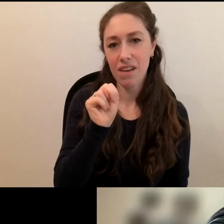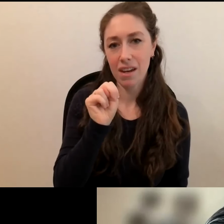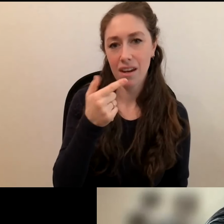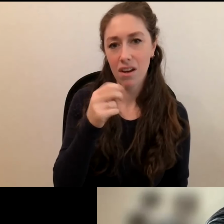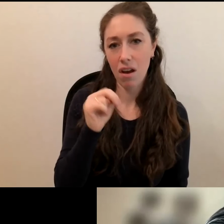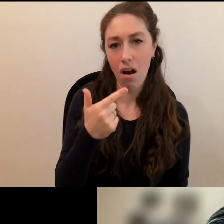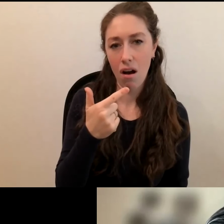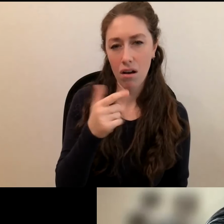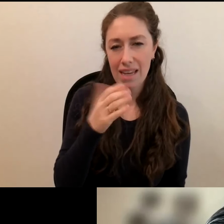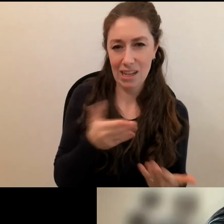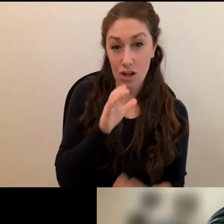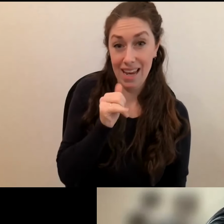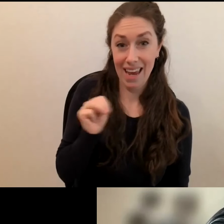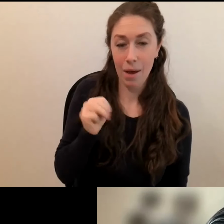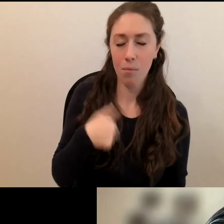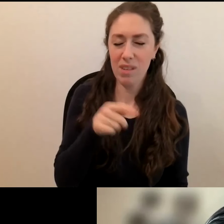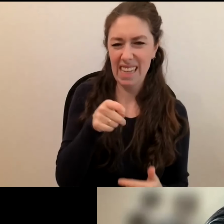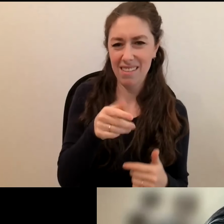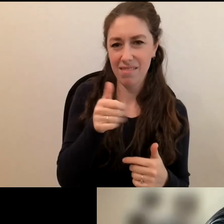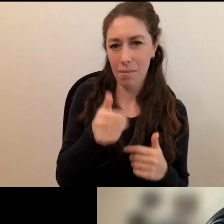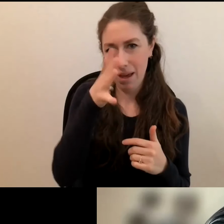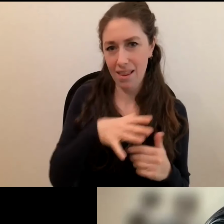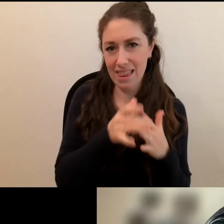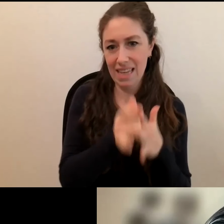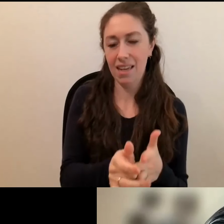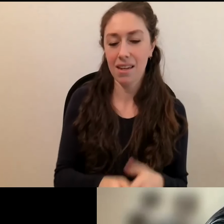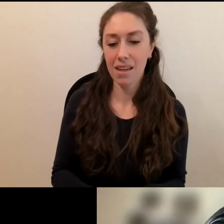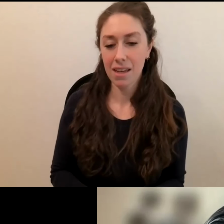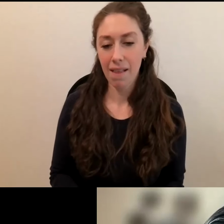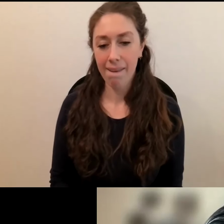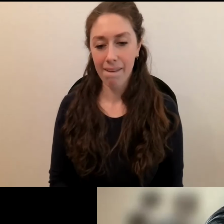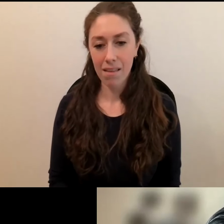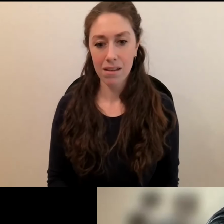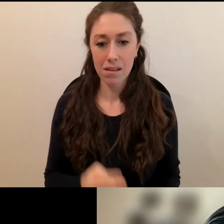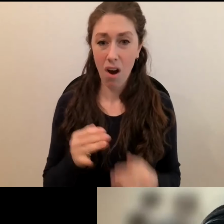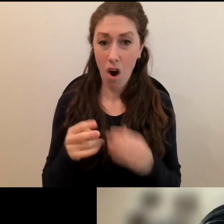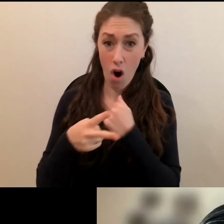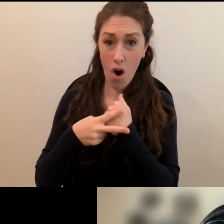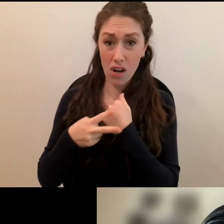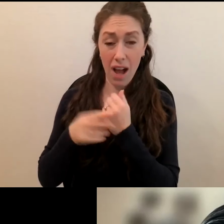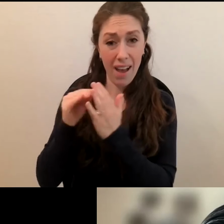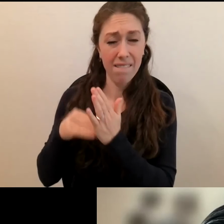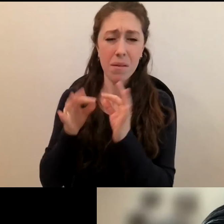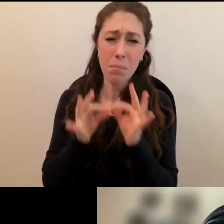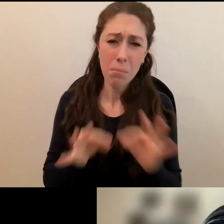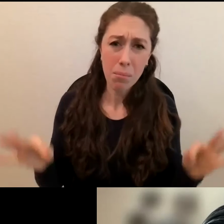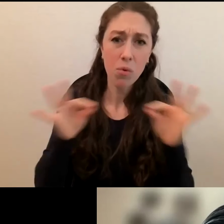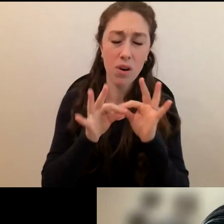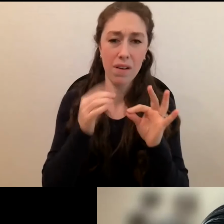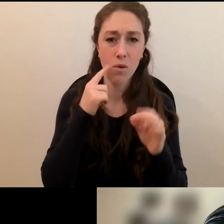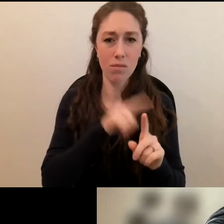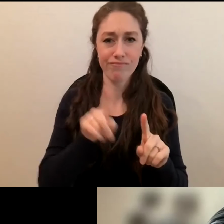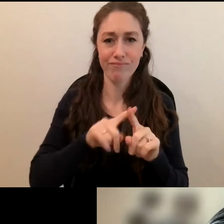at CAM. And I think archive is so important, especially for communities of color, where a lot